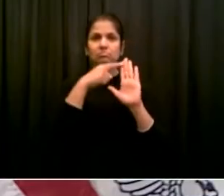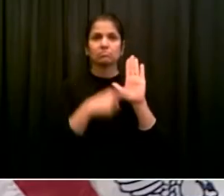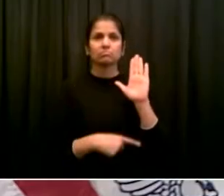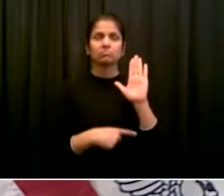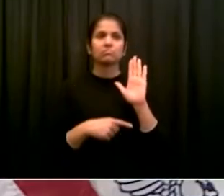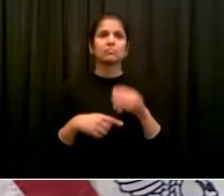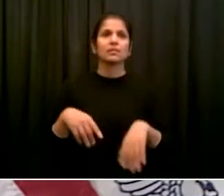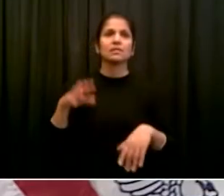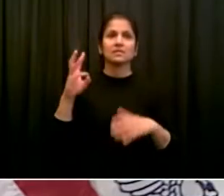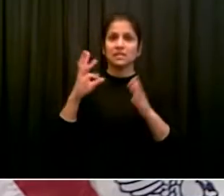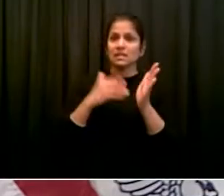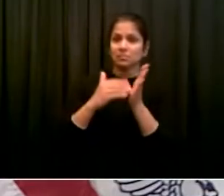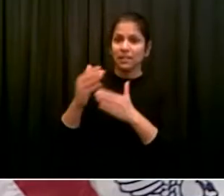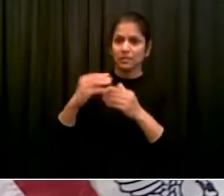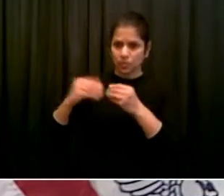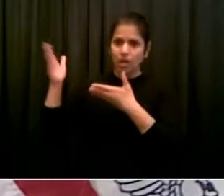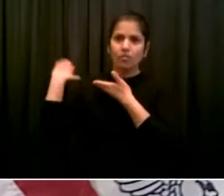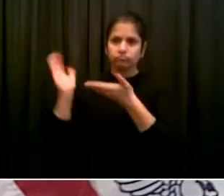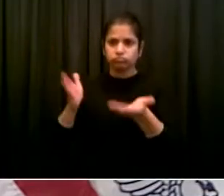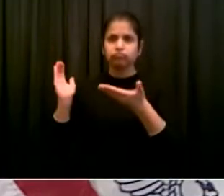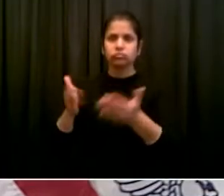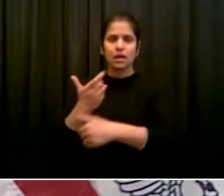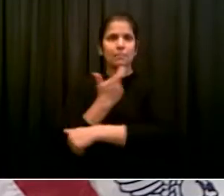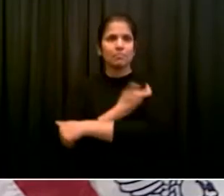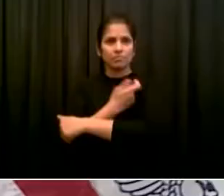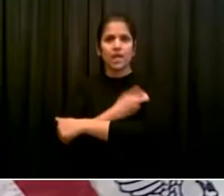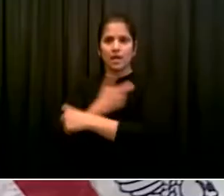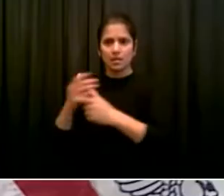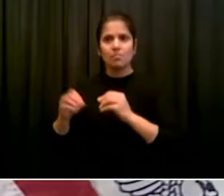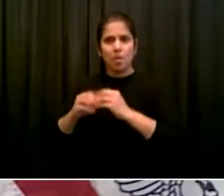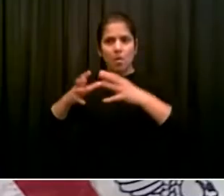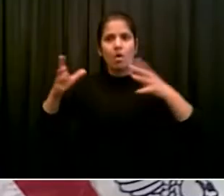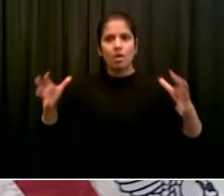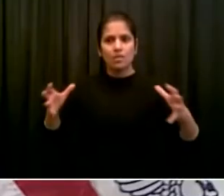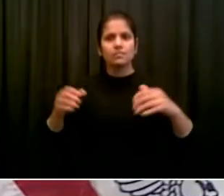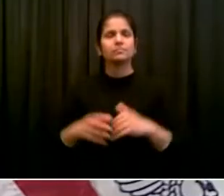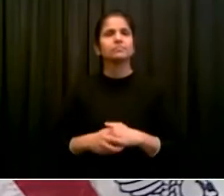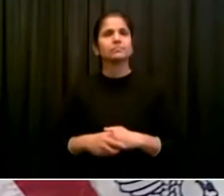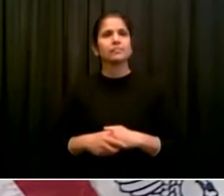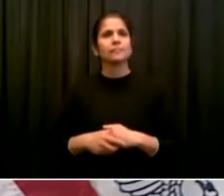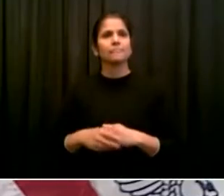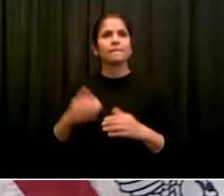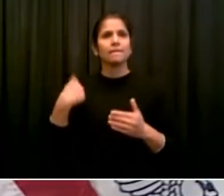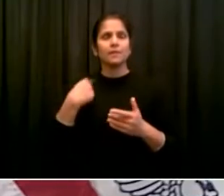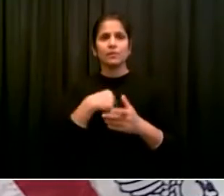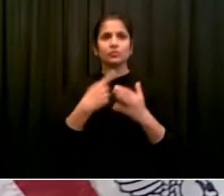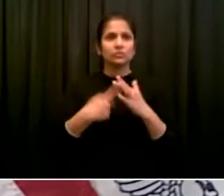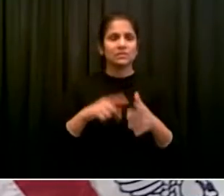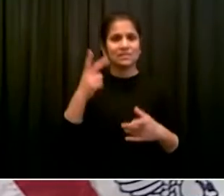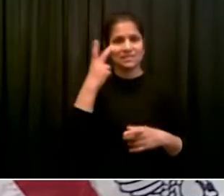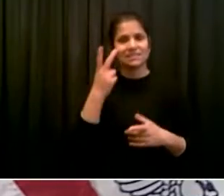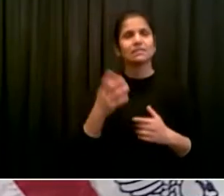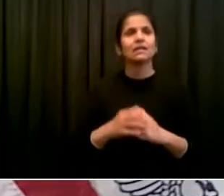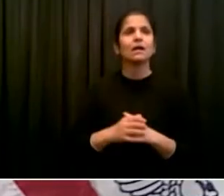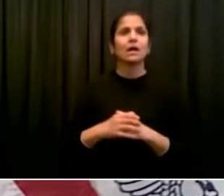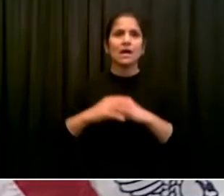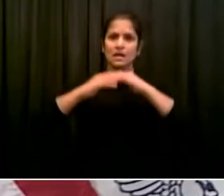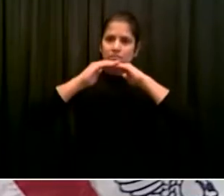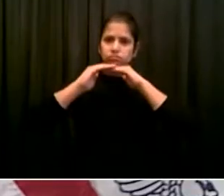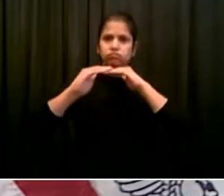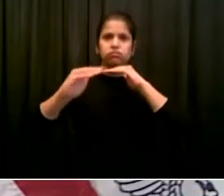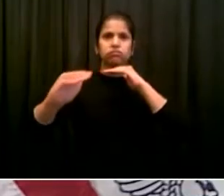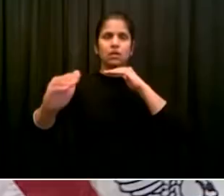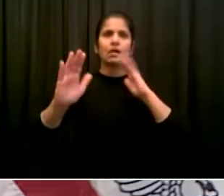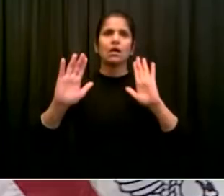of today. The fact is we do see steady progress in reducing